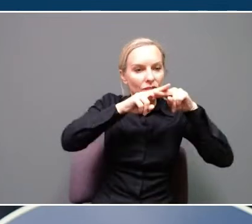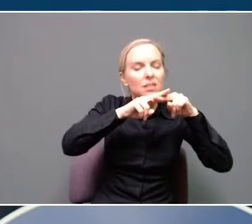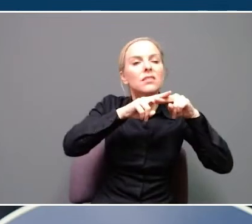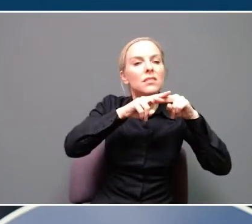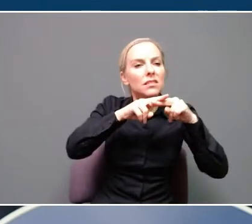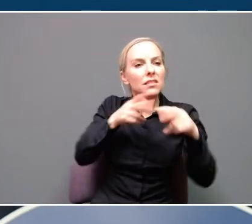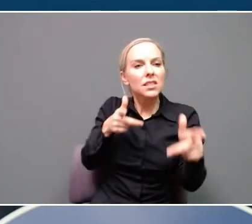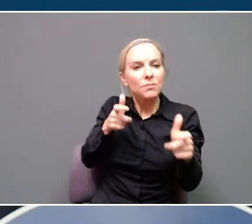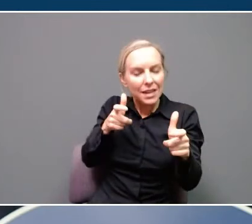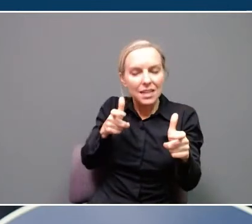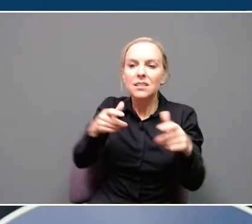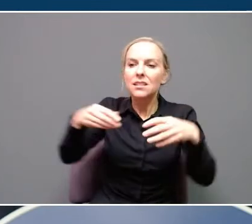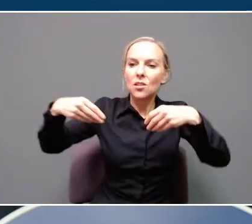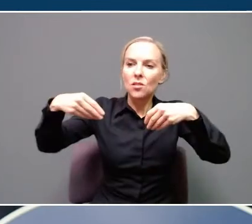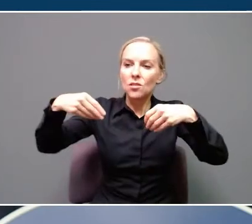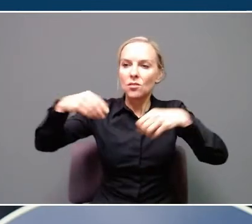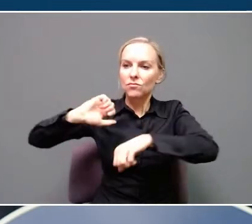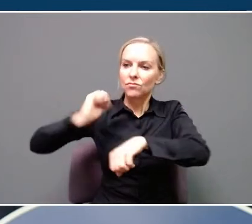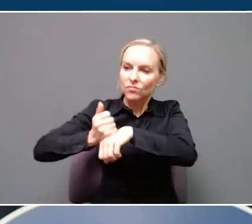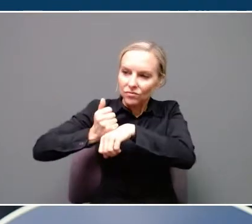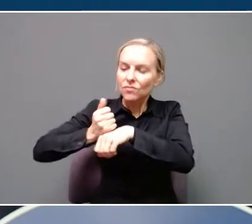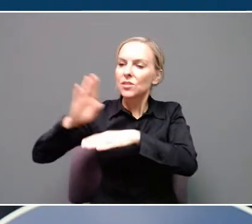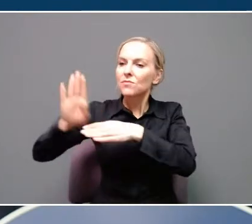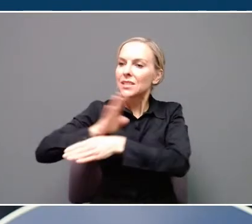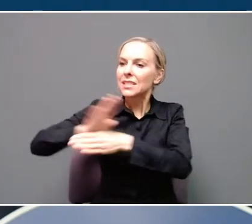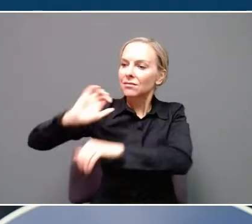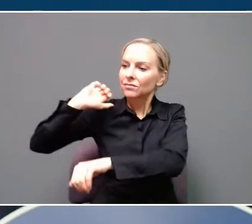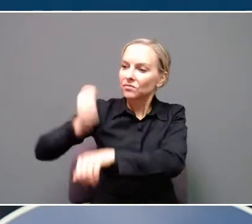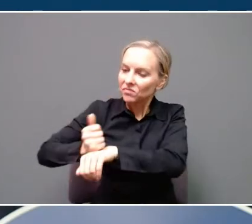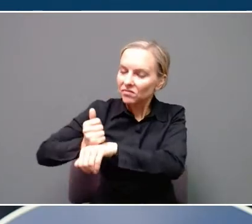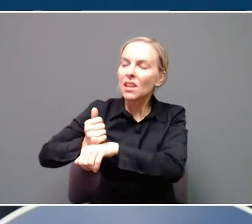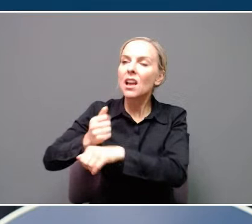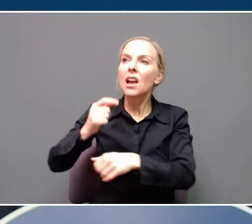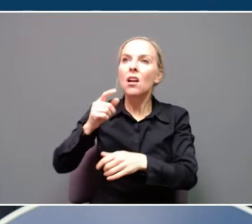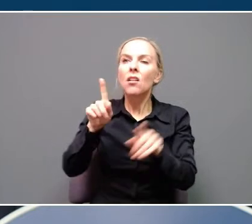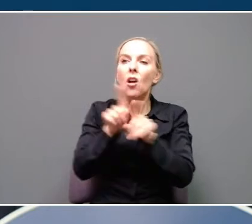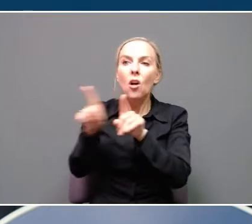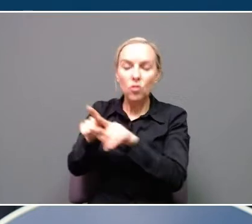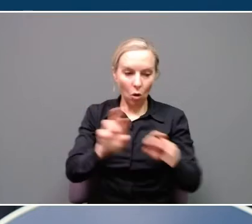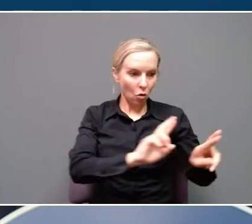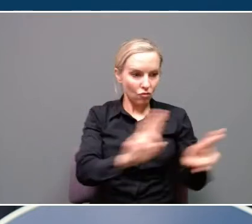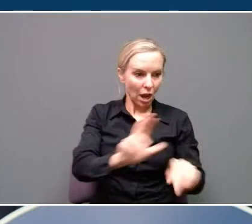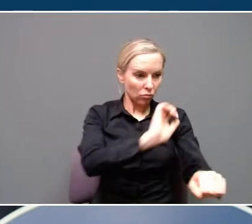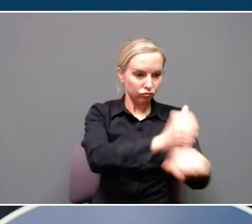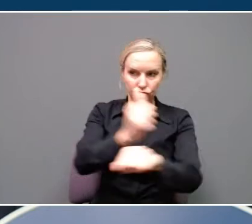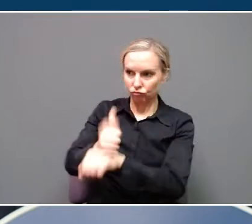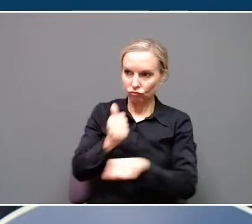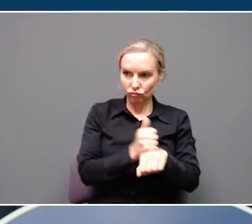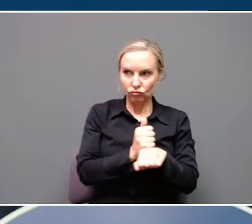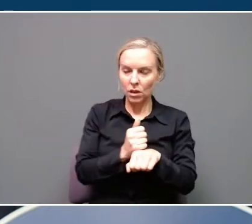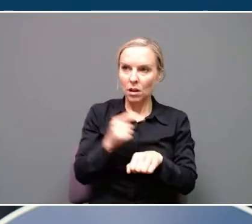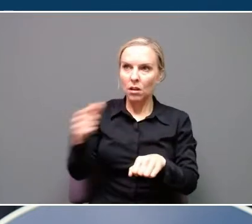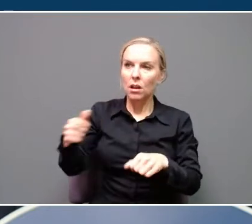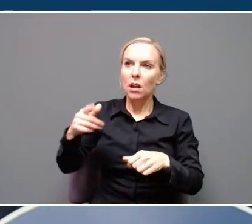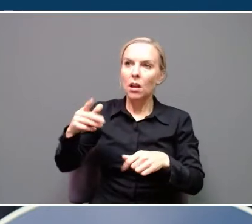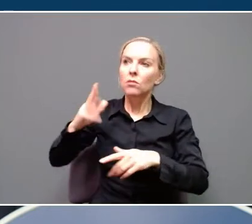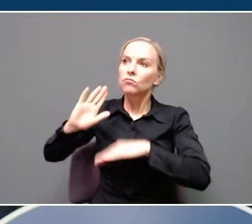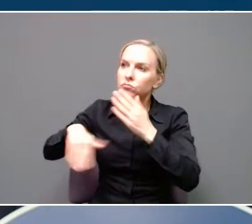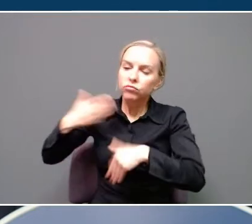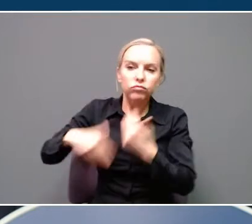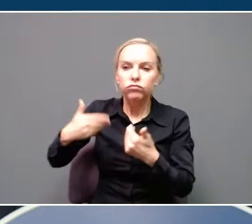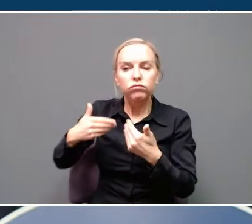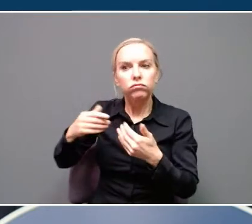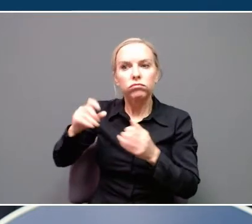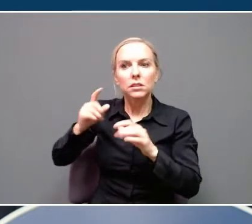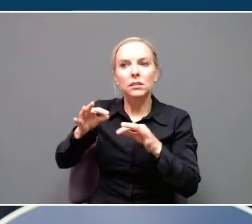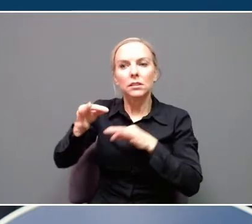and it decreases the time it takes for a company from the moment they say, yes, we're coming to Kentucky, to when they're in operation. We're committed